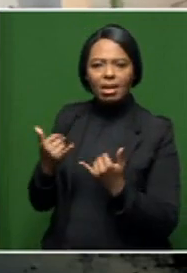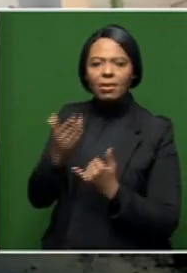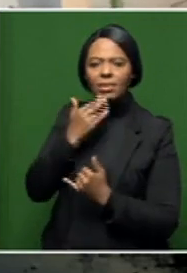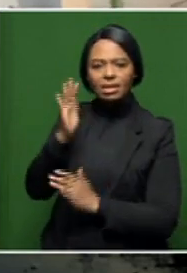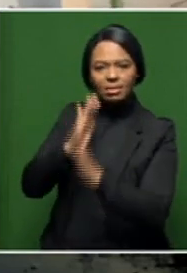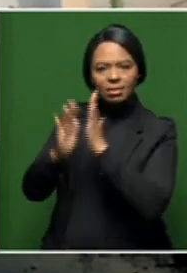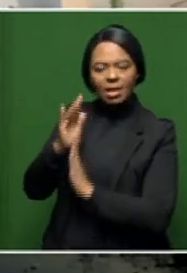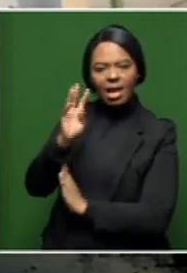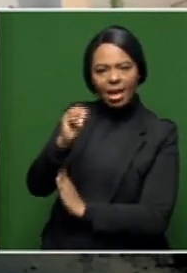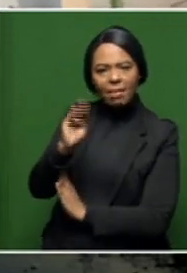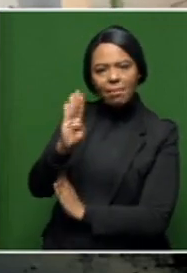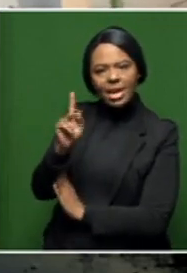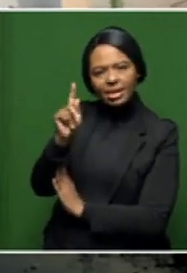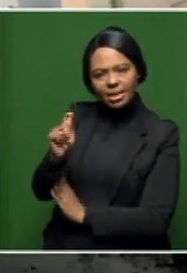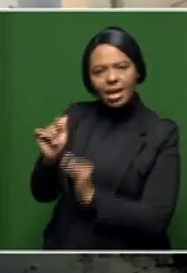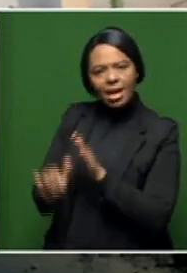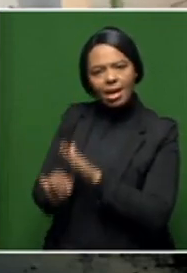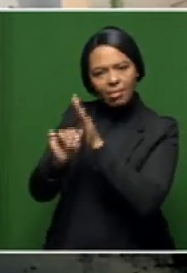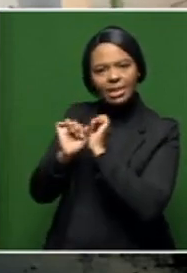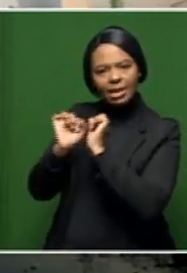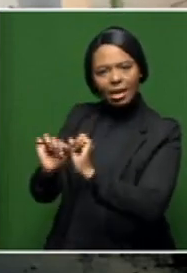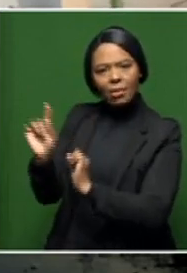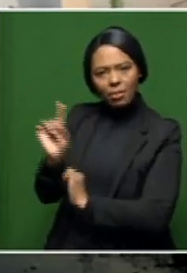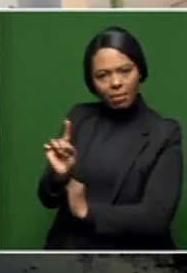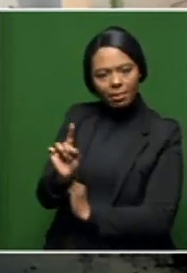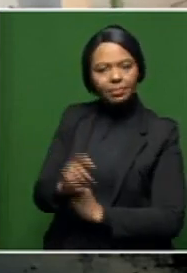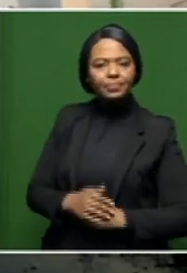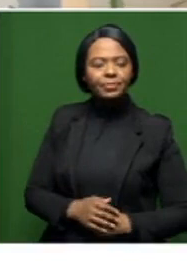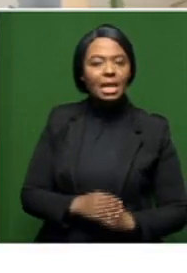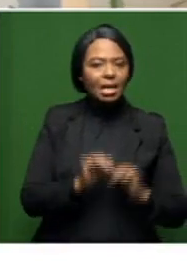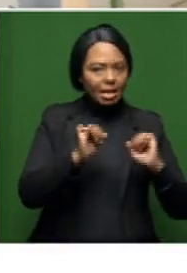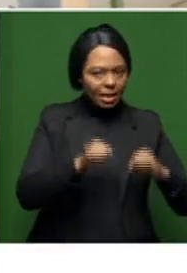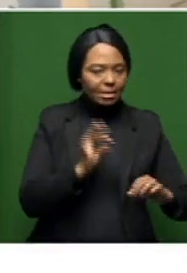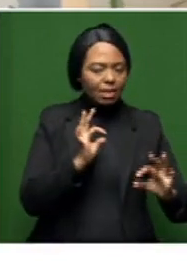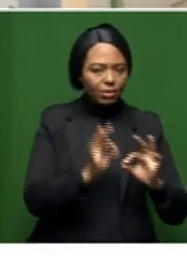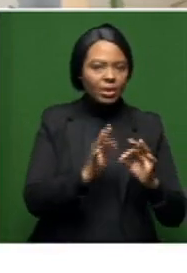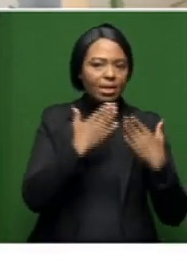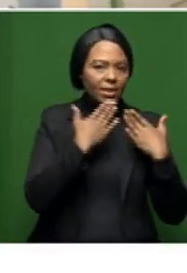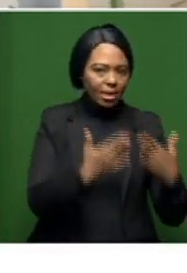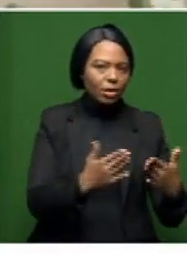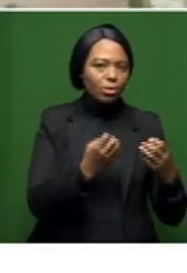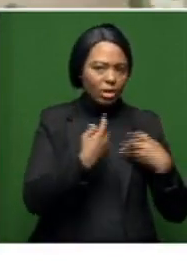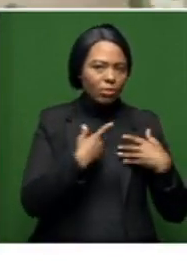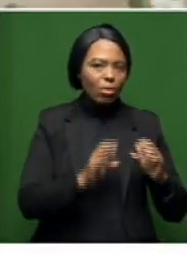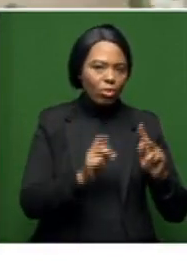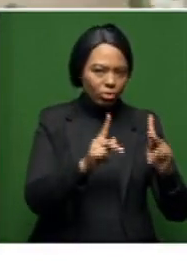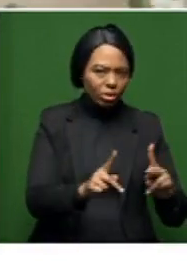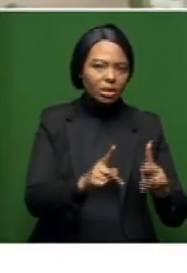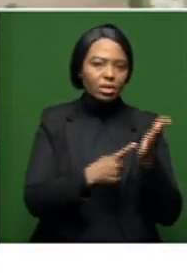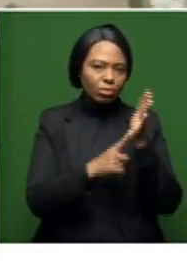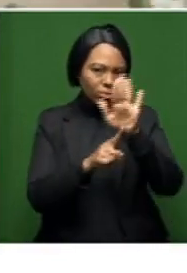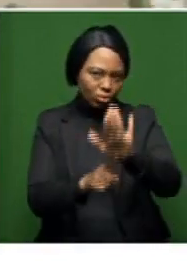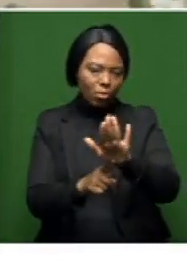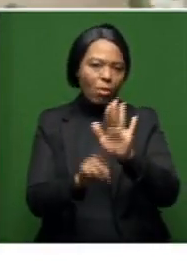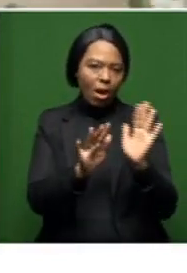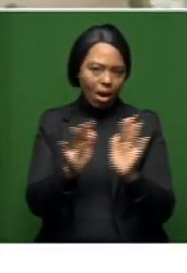of NBTs and their importance. Absolutely, yeah. Firstly, just thank you for this opportunity to share with the struggling learners across South Africa.